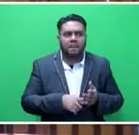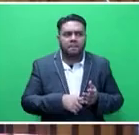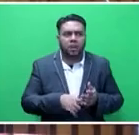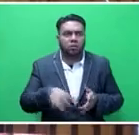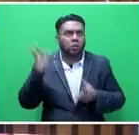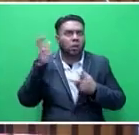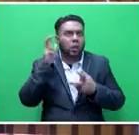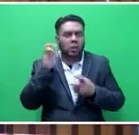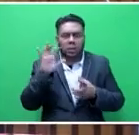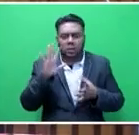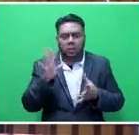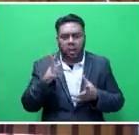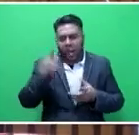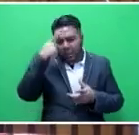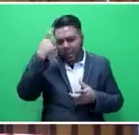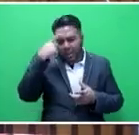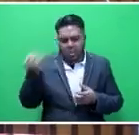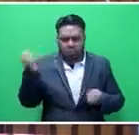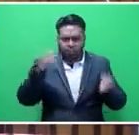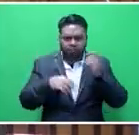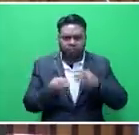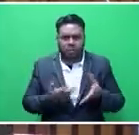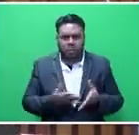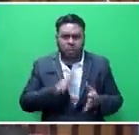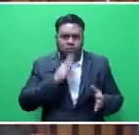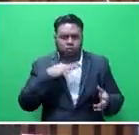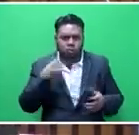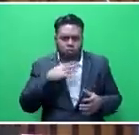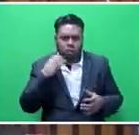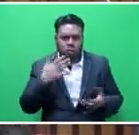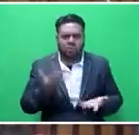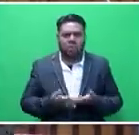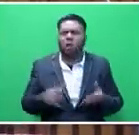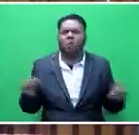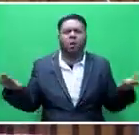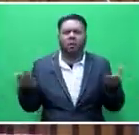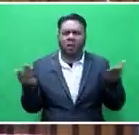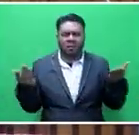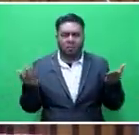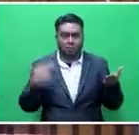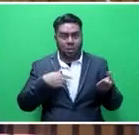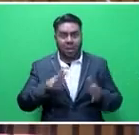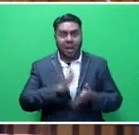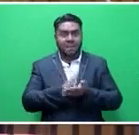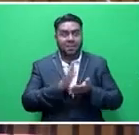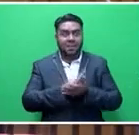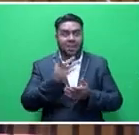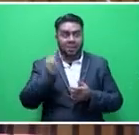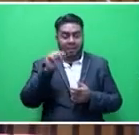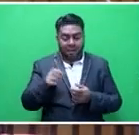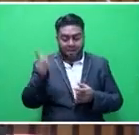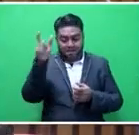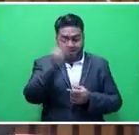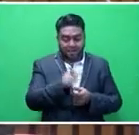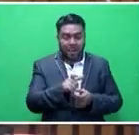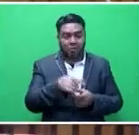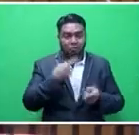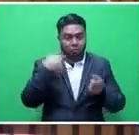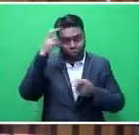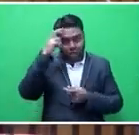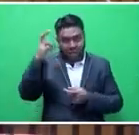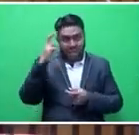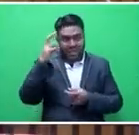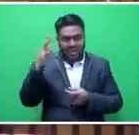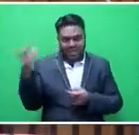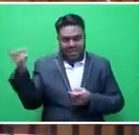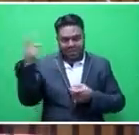as if there's some kind of conspiracy theory. And we are actually glad that a person of that type of caliber of training and